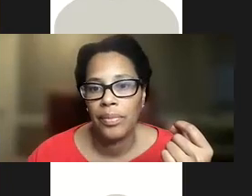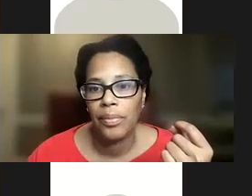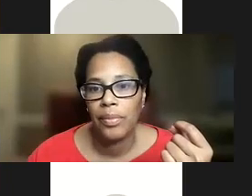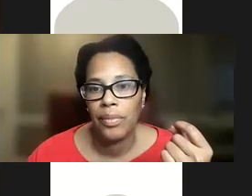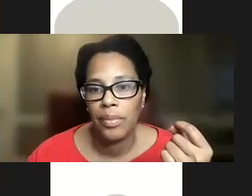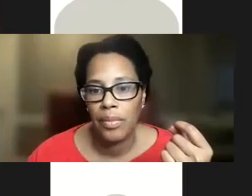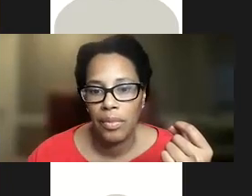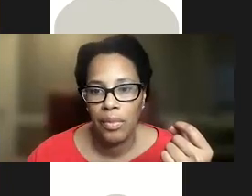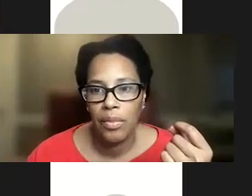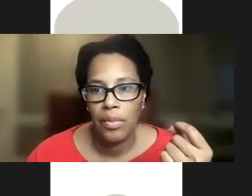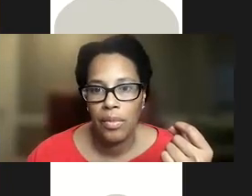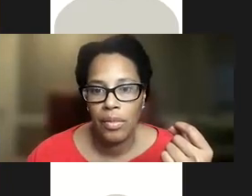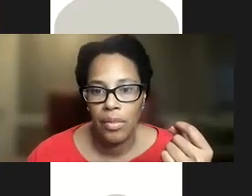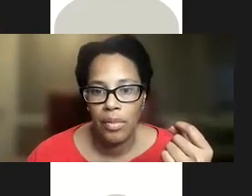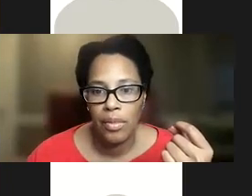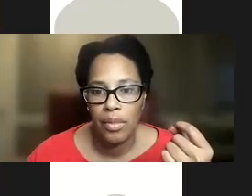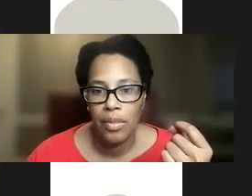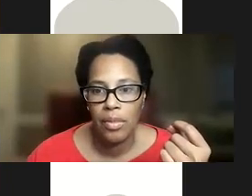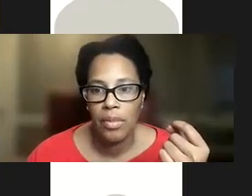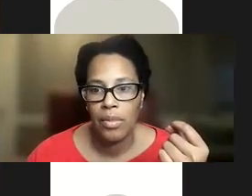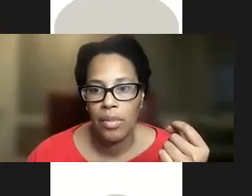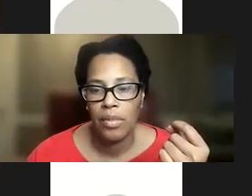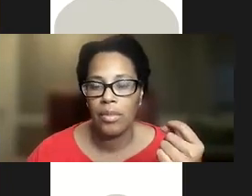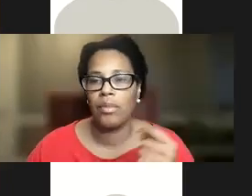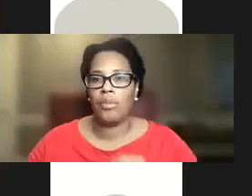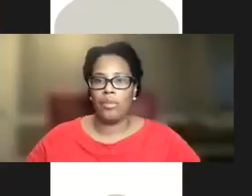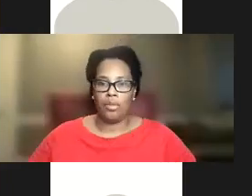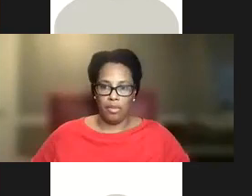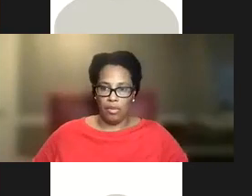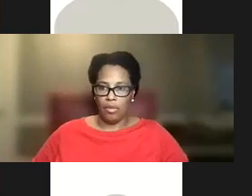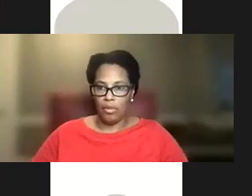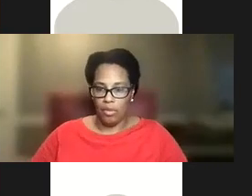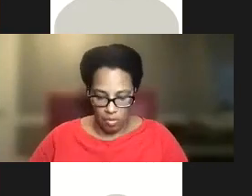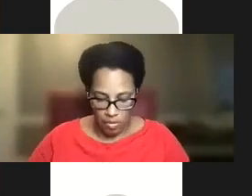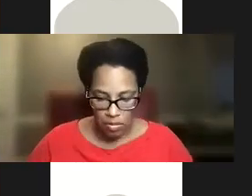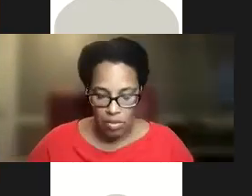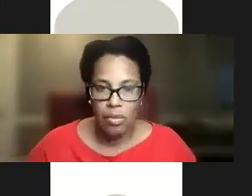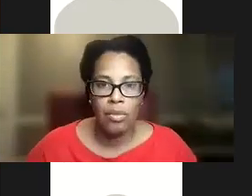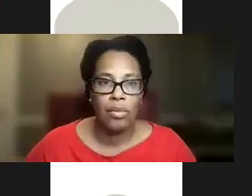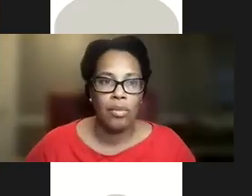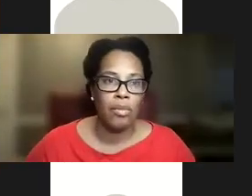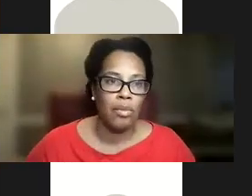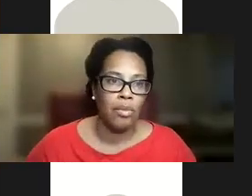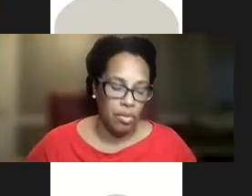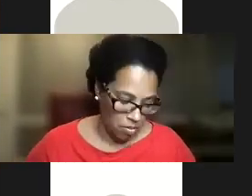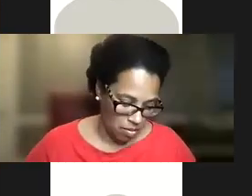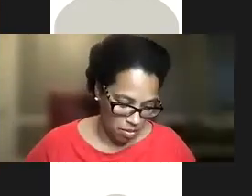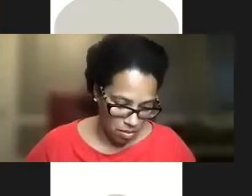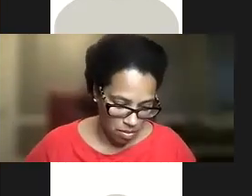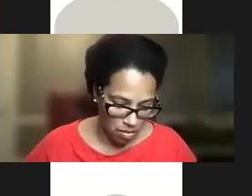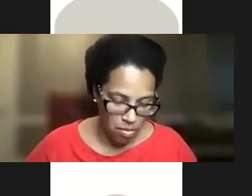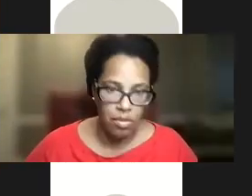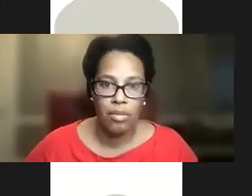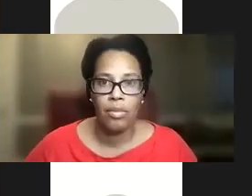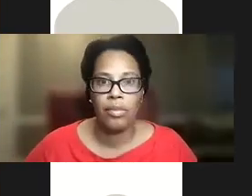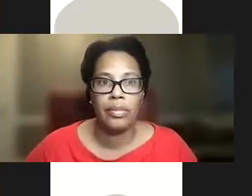Thank you. Okay. So basically, Emma is saying BPS has been mainly rely on the